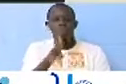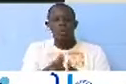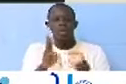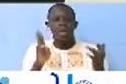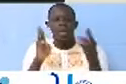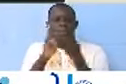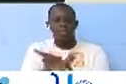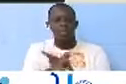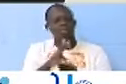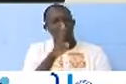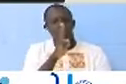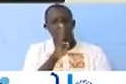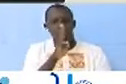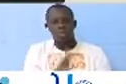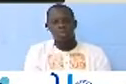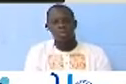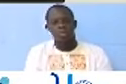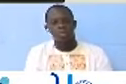not going to bring Atata."